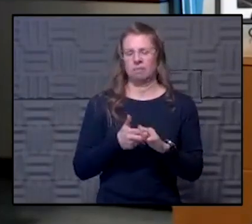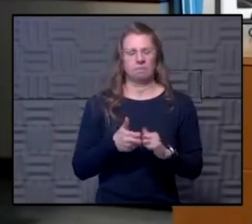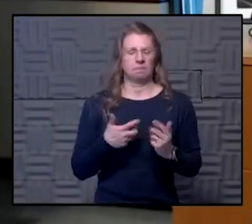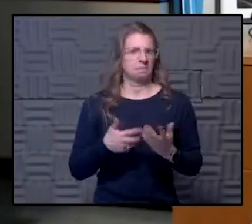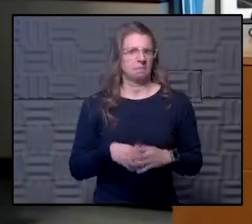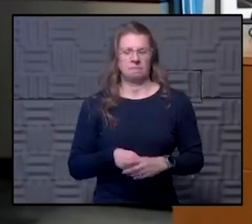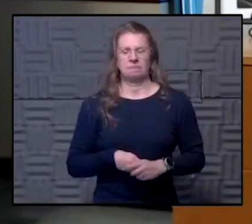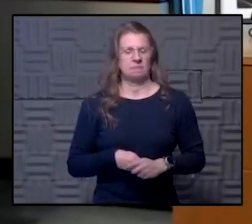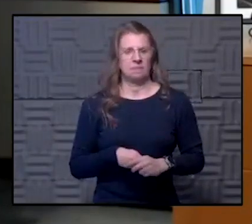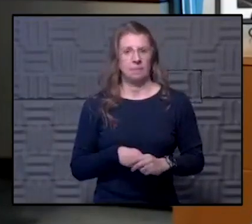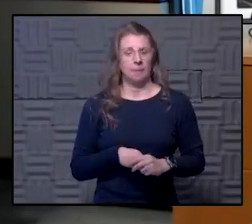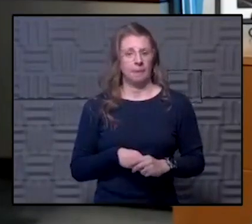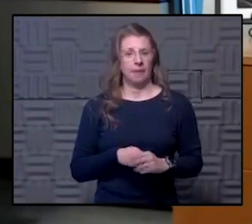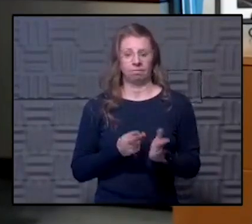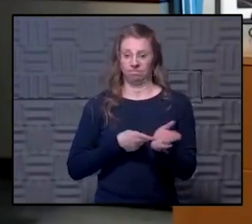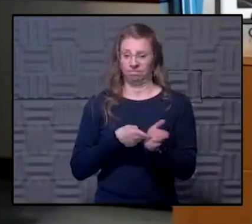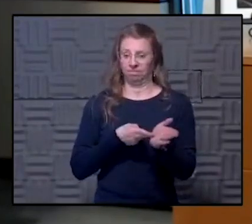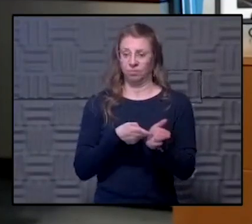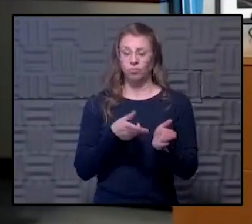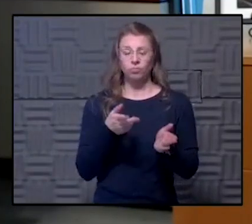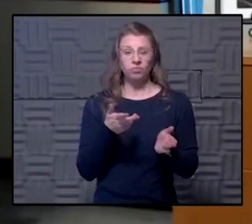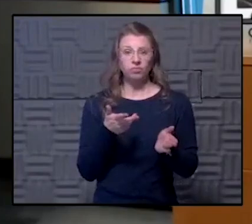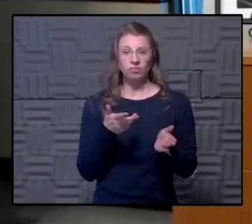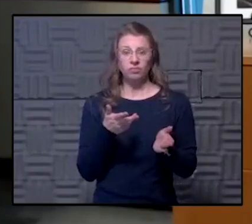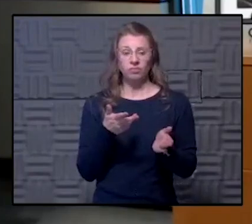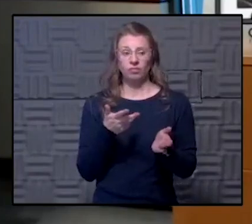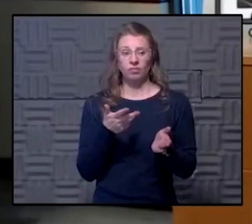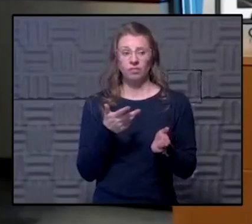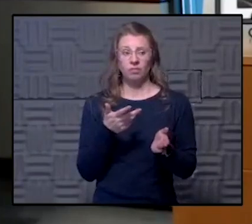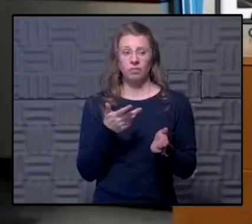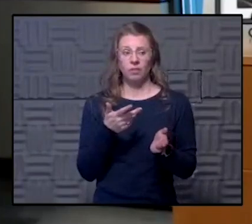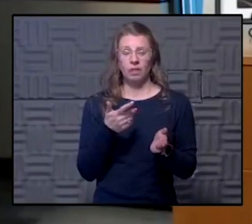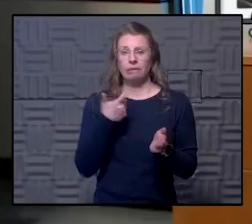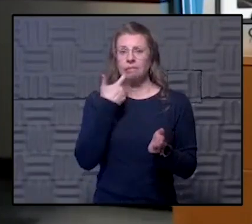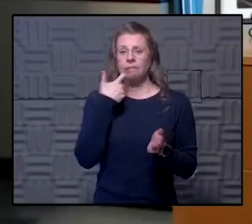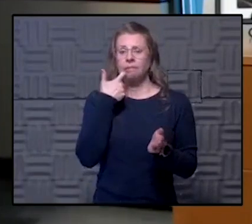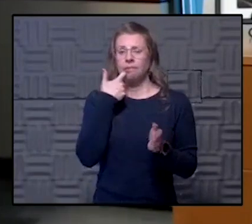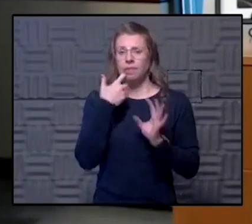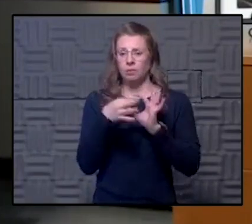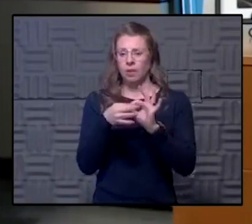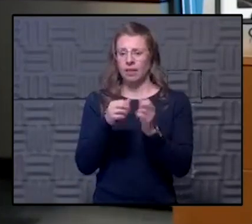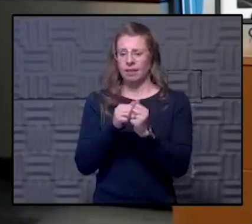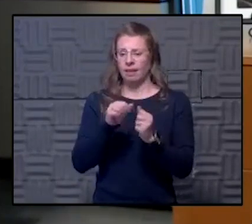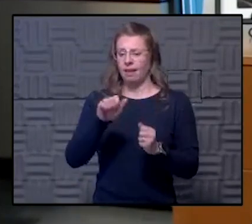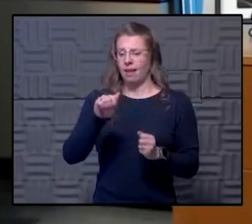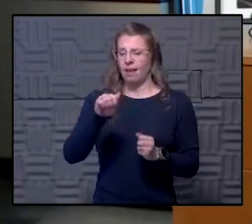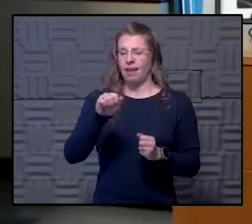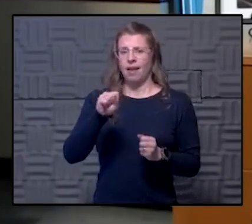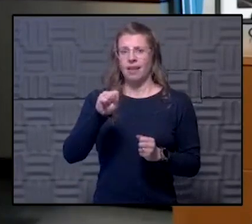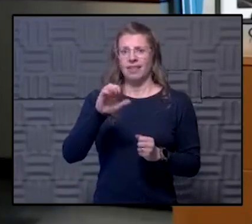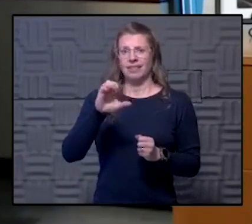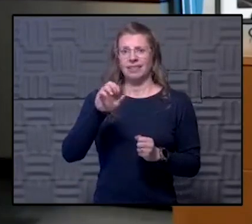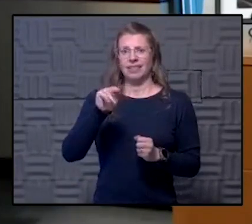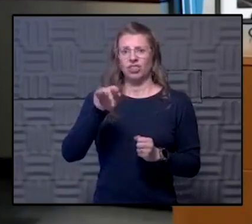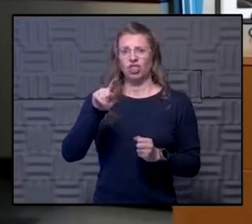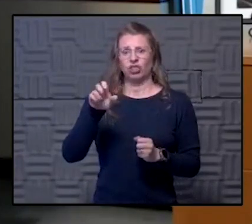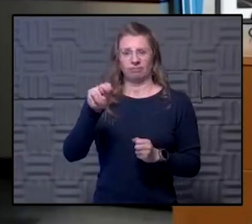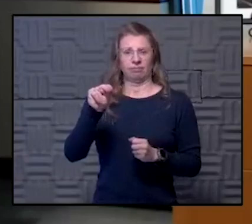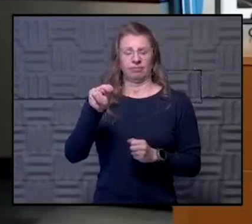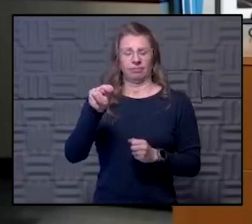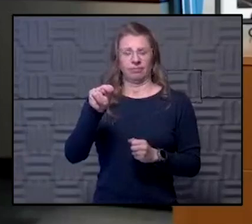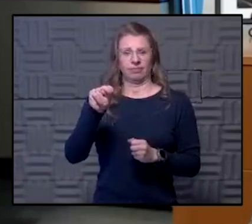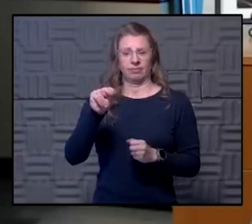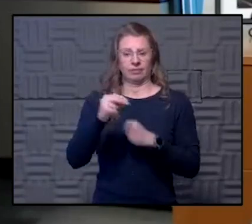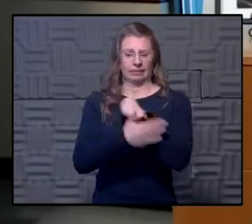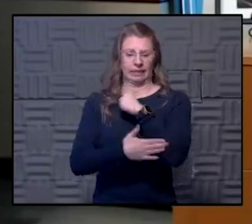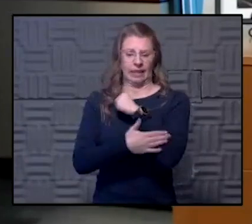matter of fact, I was just on with Ascension yesterday, and will be again today, with the county